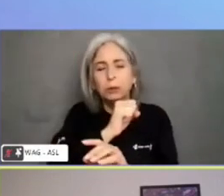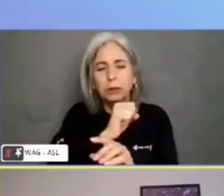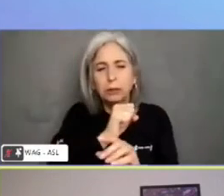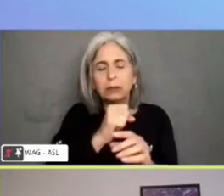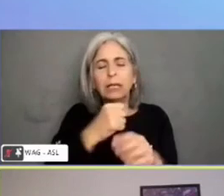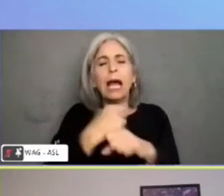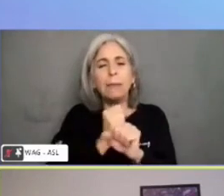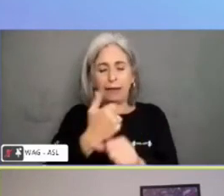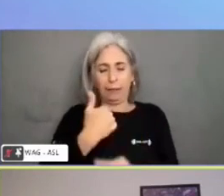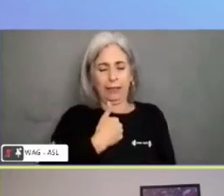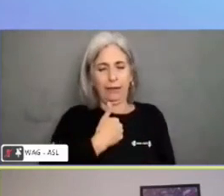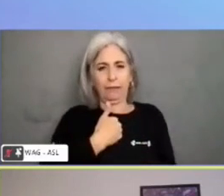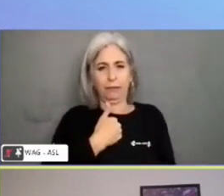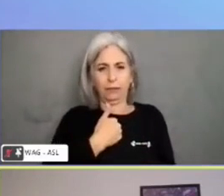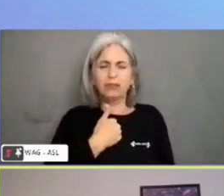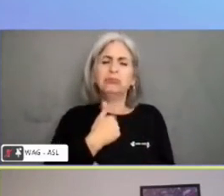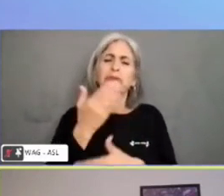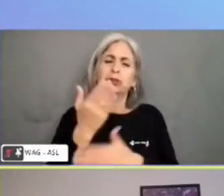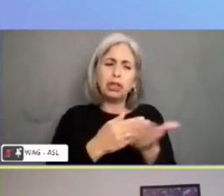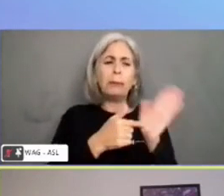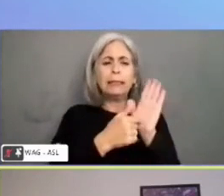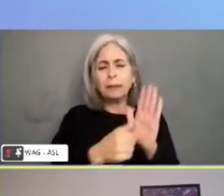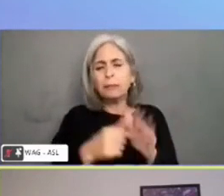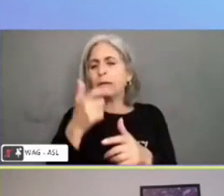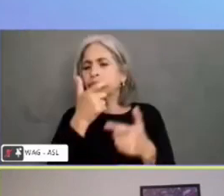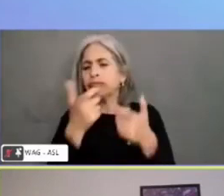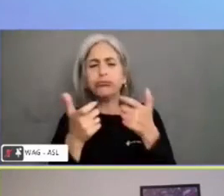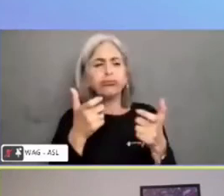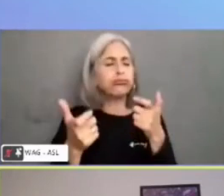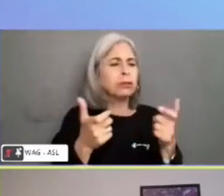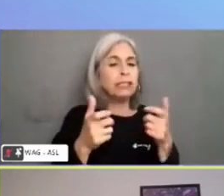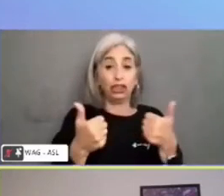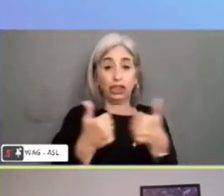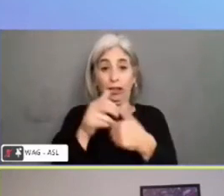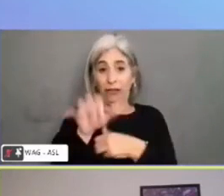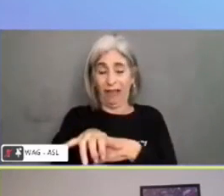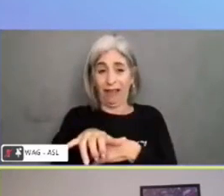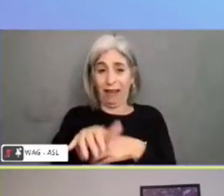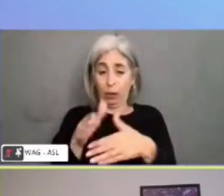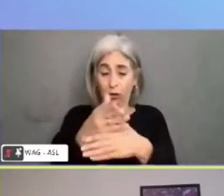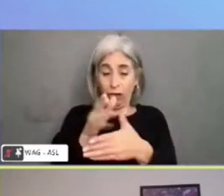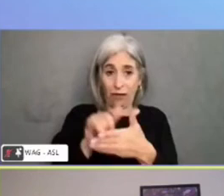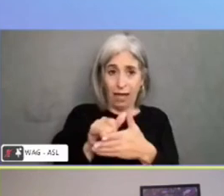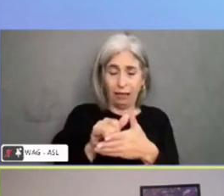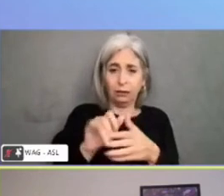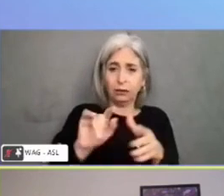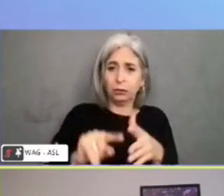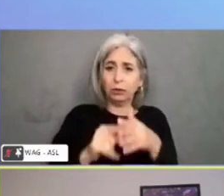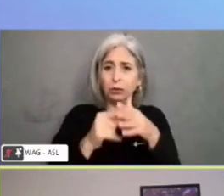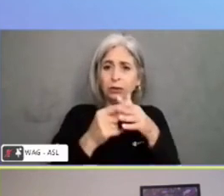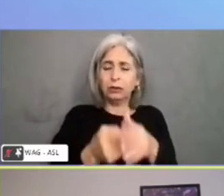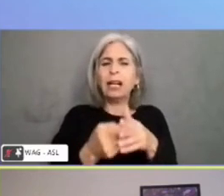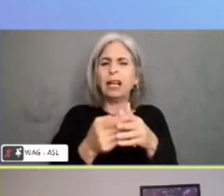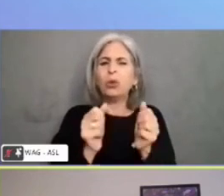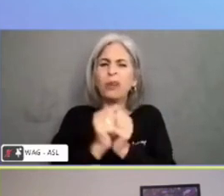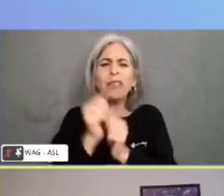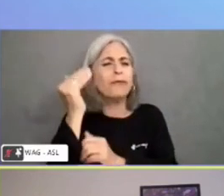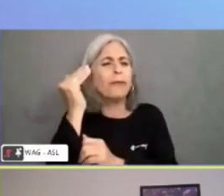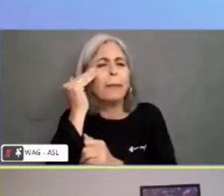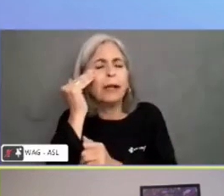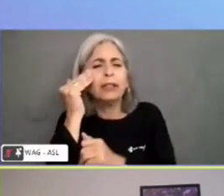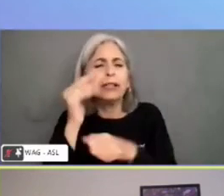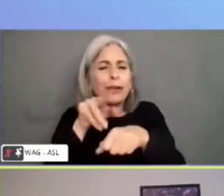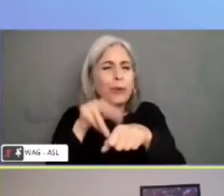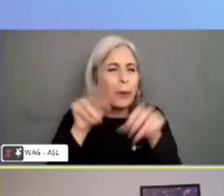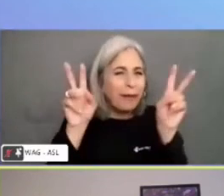made. And I saw a few examples that really challenge those, and I'll share those with you. We're going to start fairly familiar and normal,